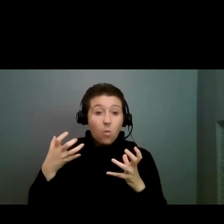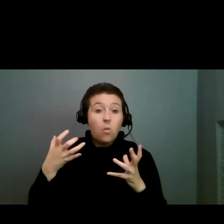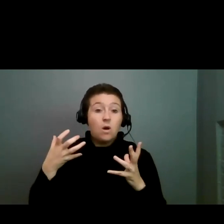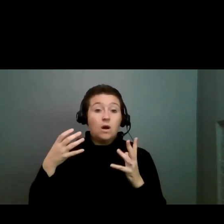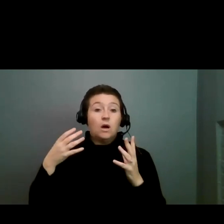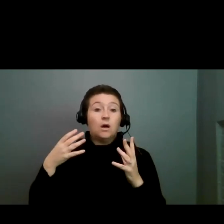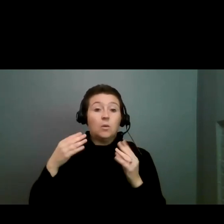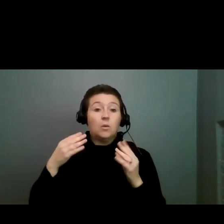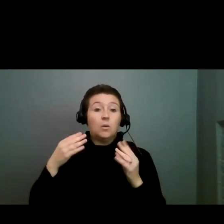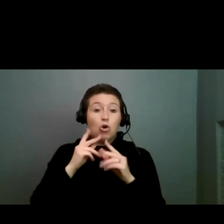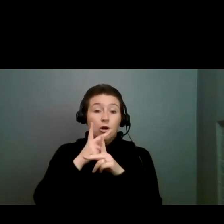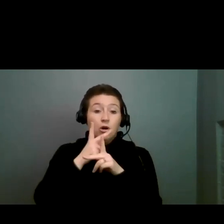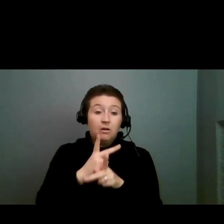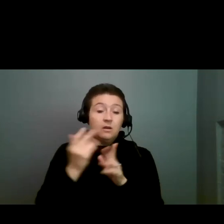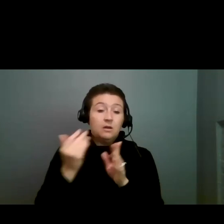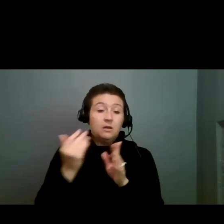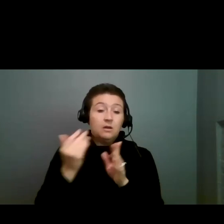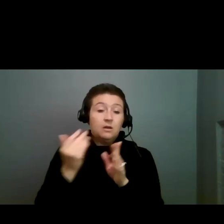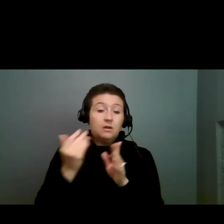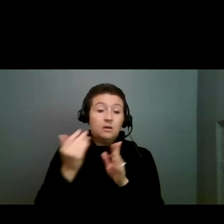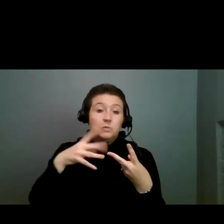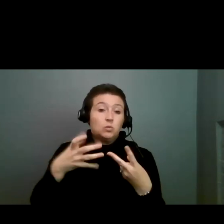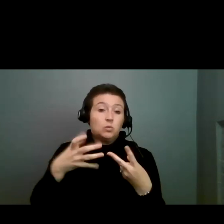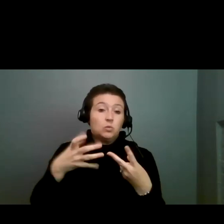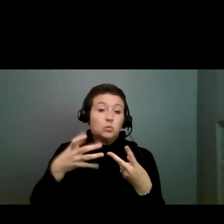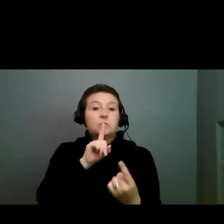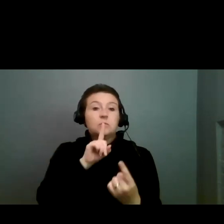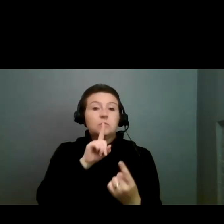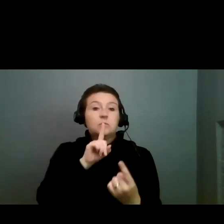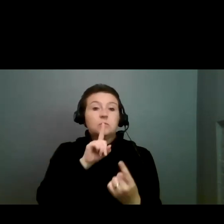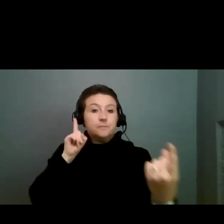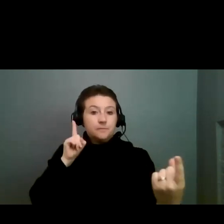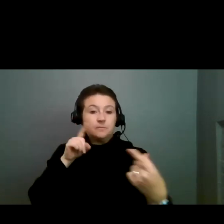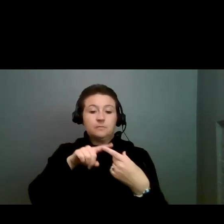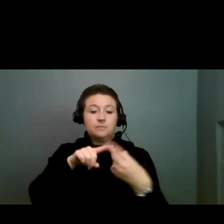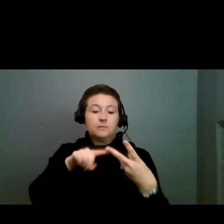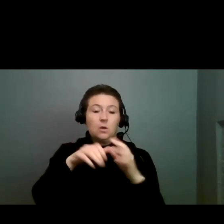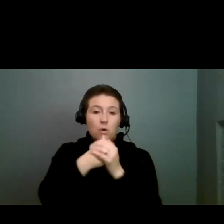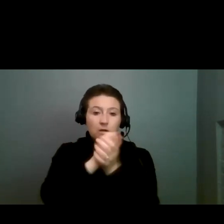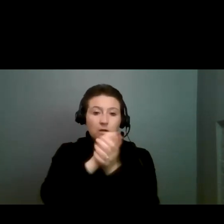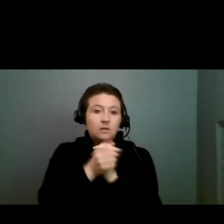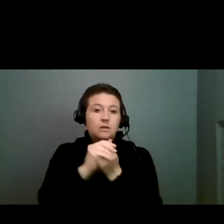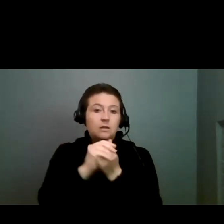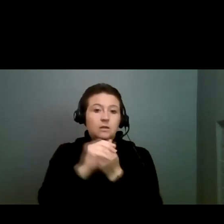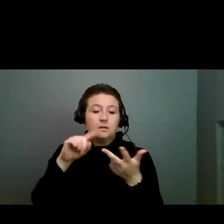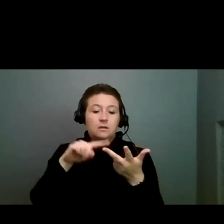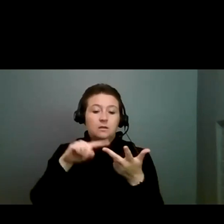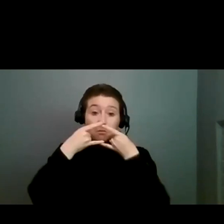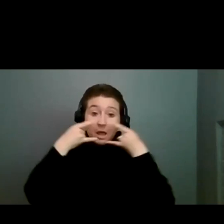mitigation requirements, most particularly social distancing, hand hygiene, masking in